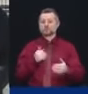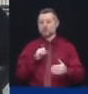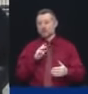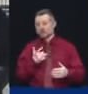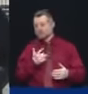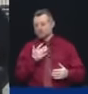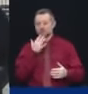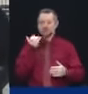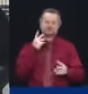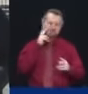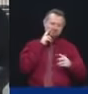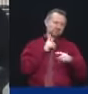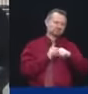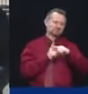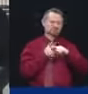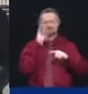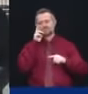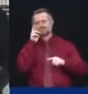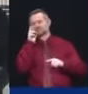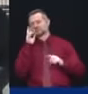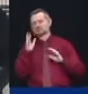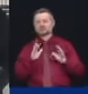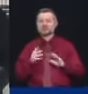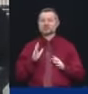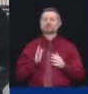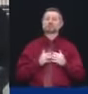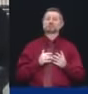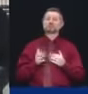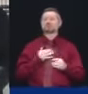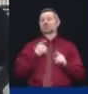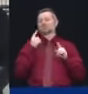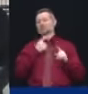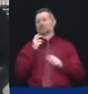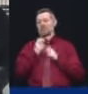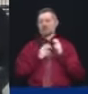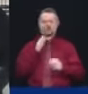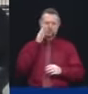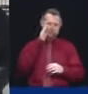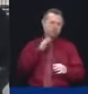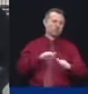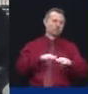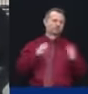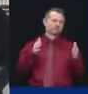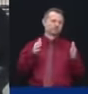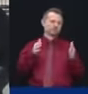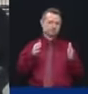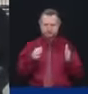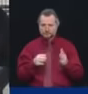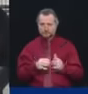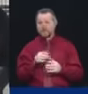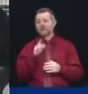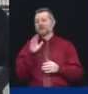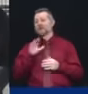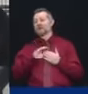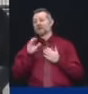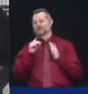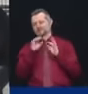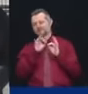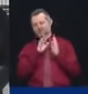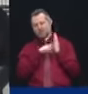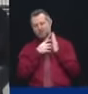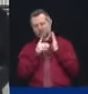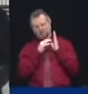fair date. So the main message is the fair will be open. Mark it on your calendar. Start